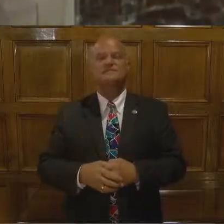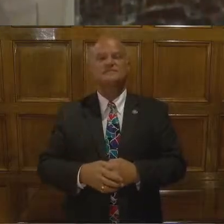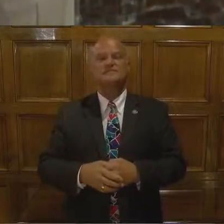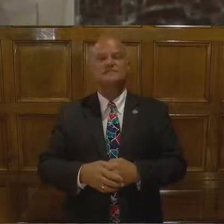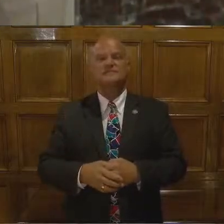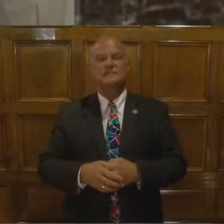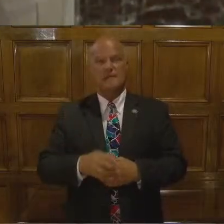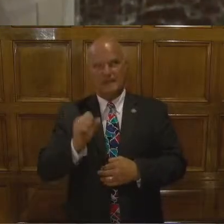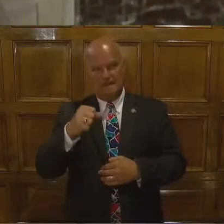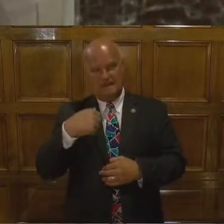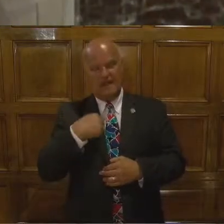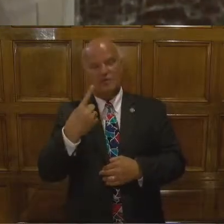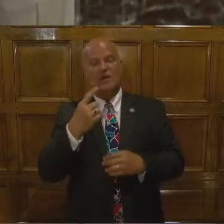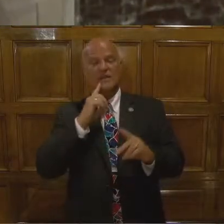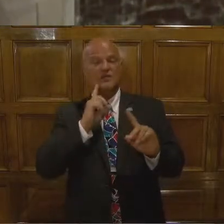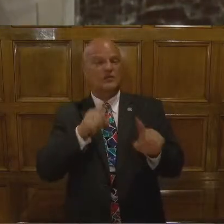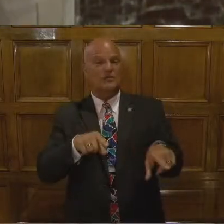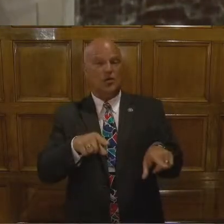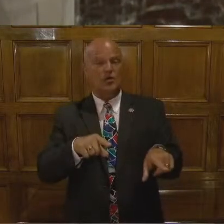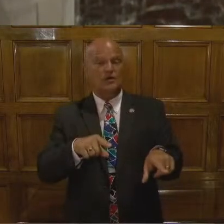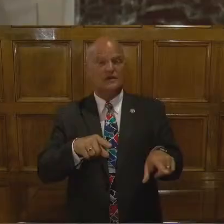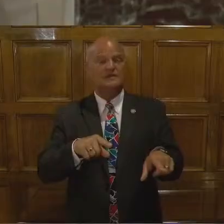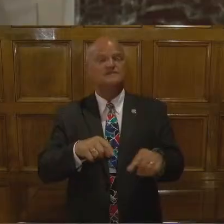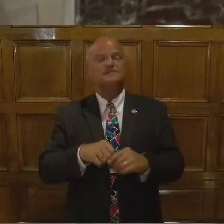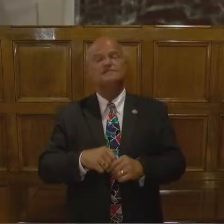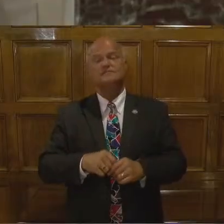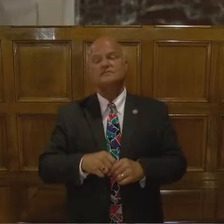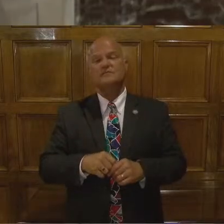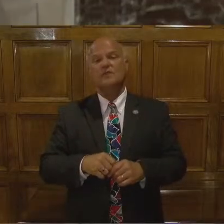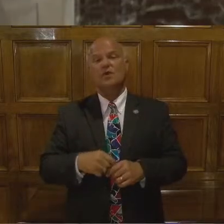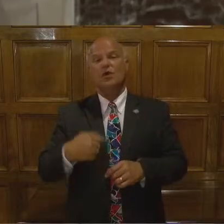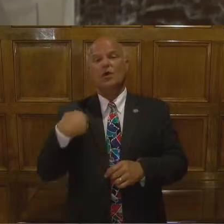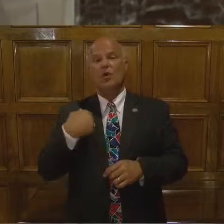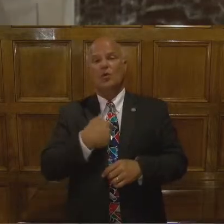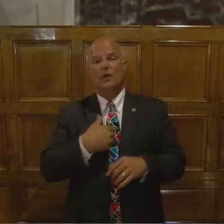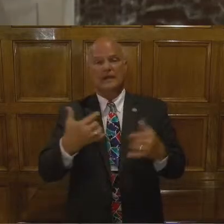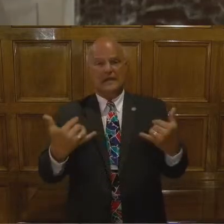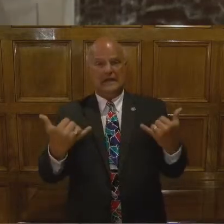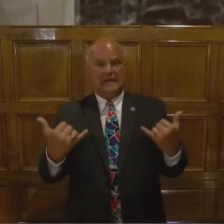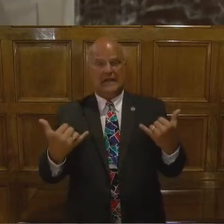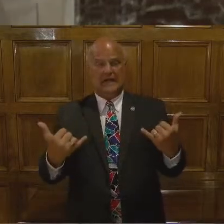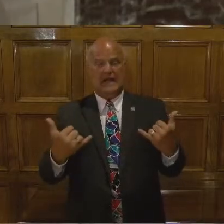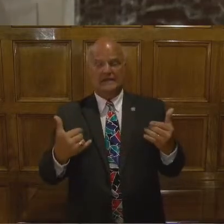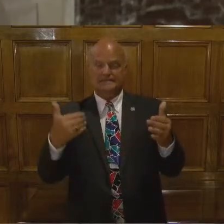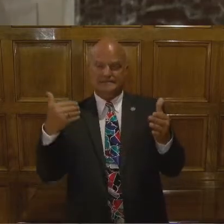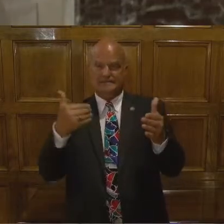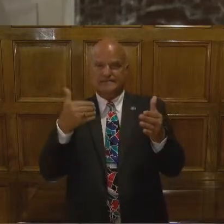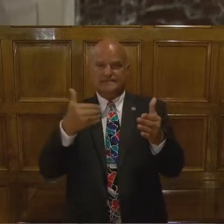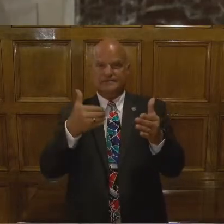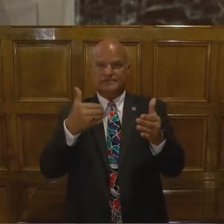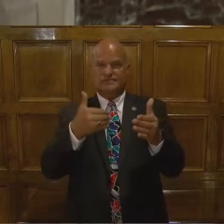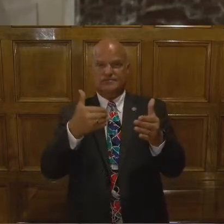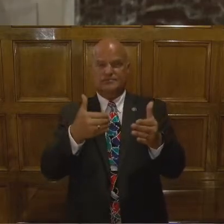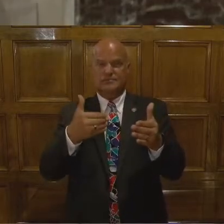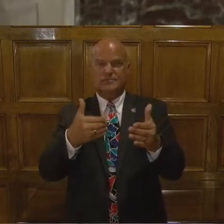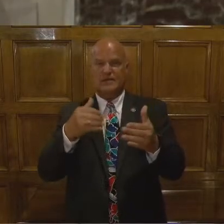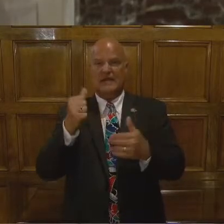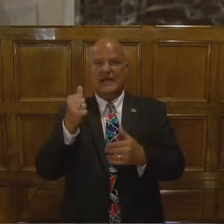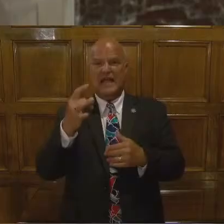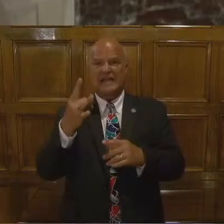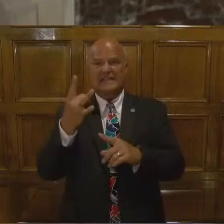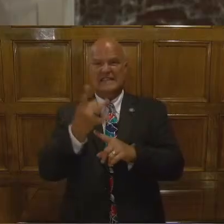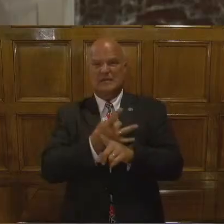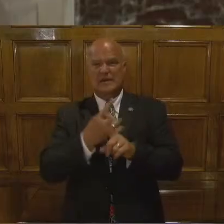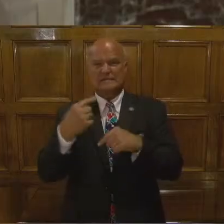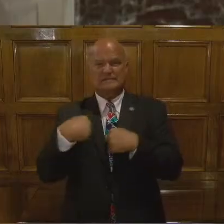Yeah, I would just add one thing to what Governor Hutchinson said. We're now, getting close to being 18 months